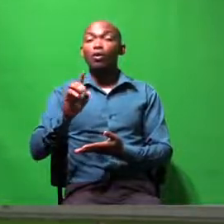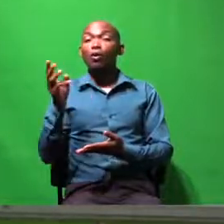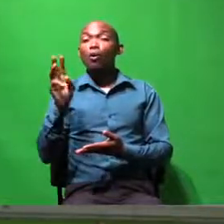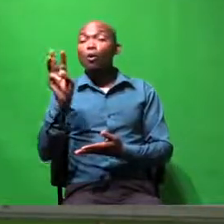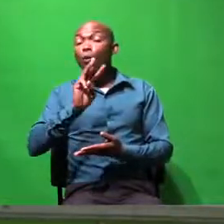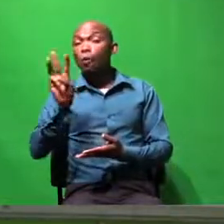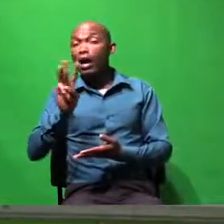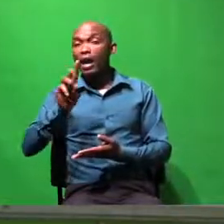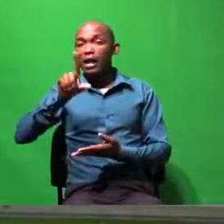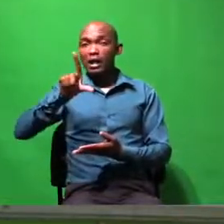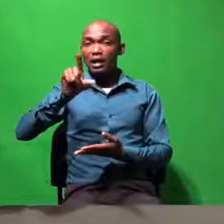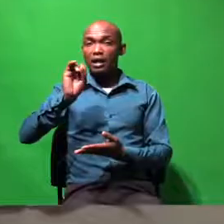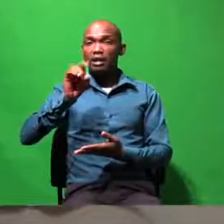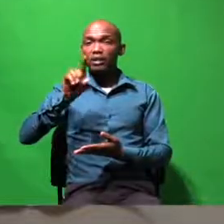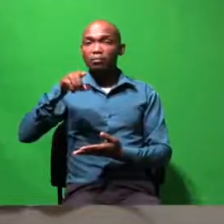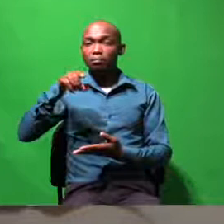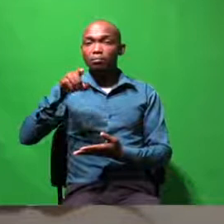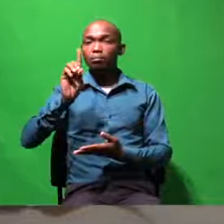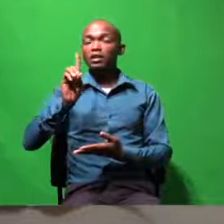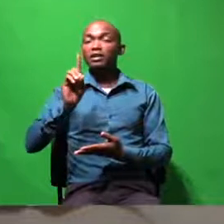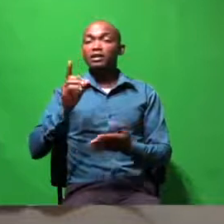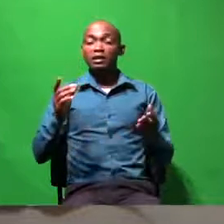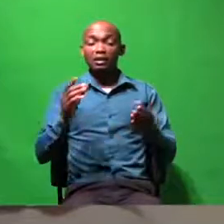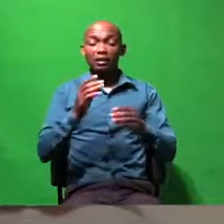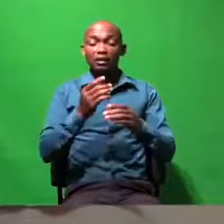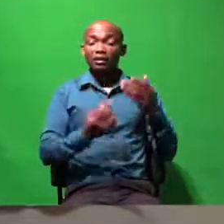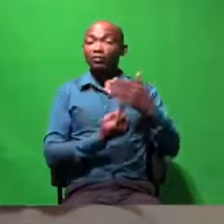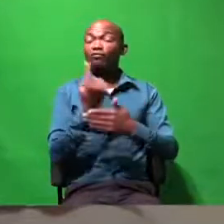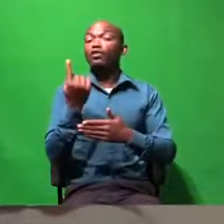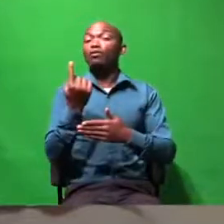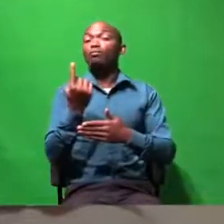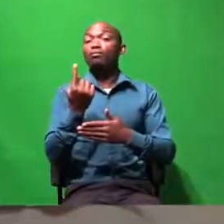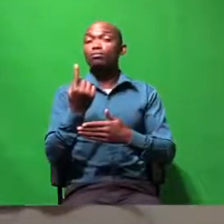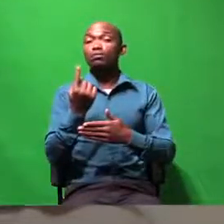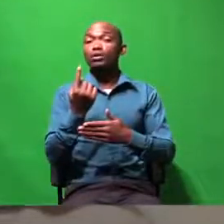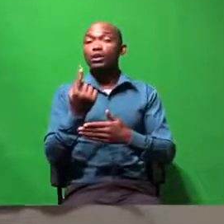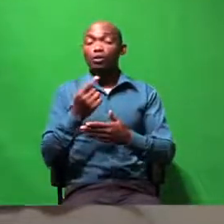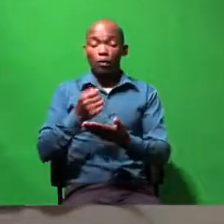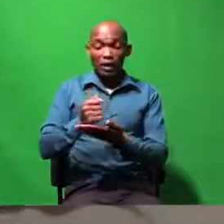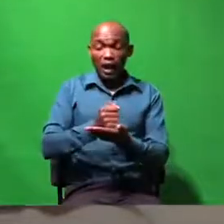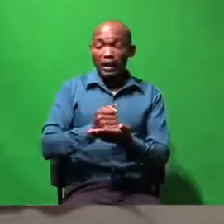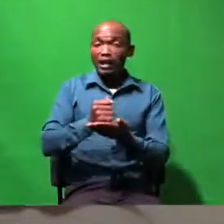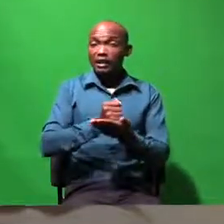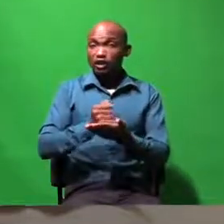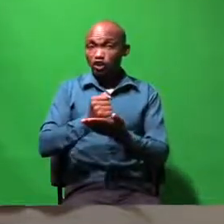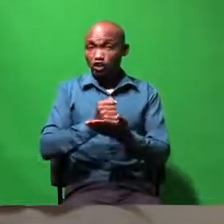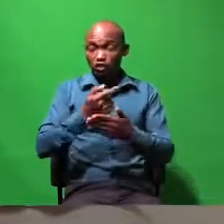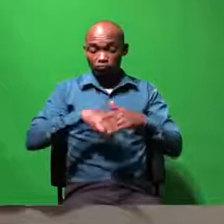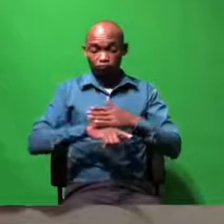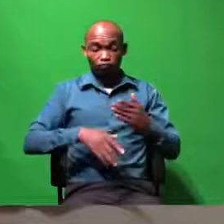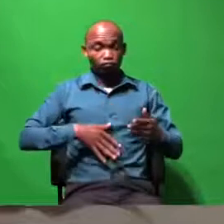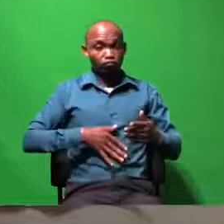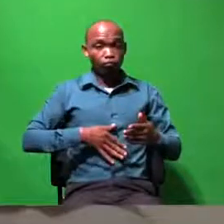lipid come from? When we learned about digestion in the area